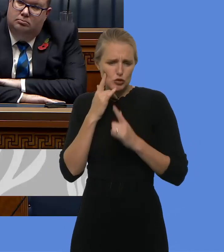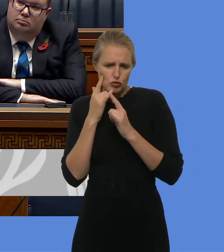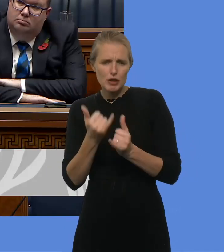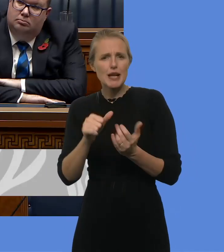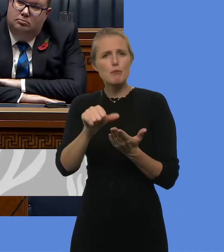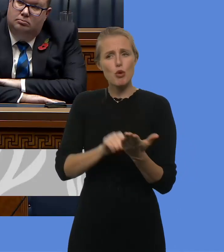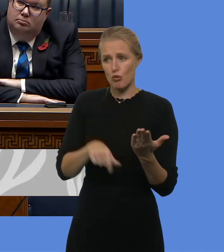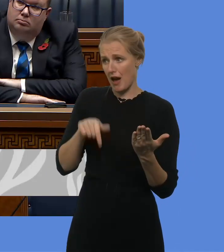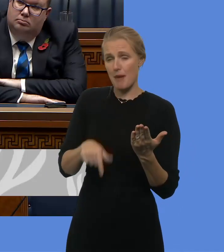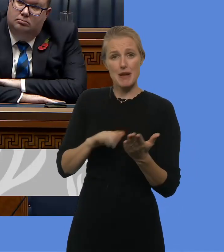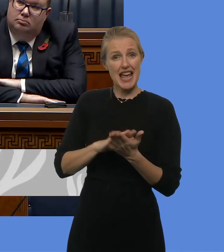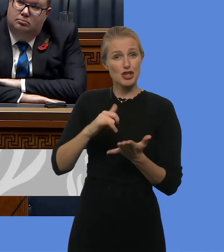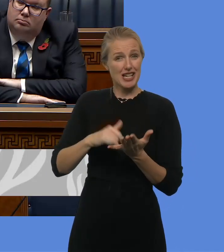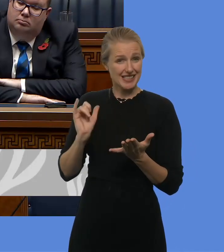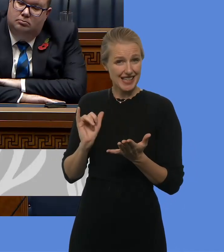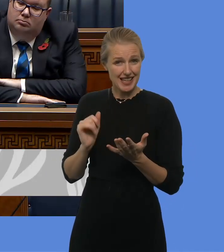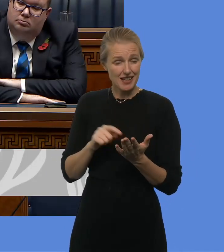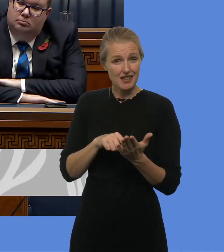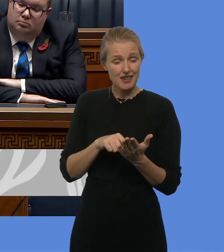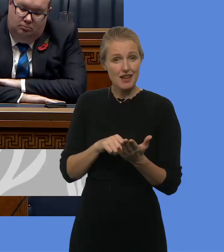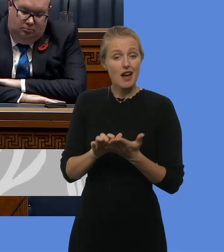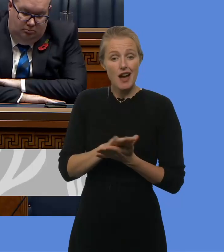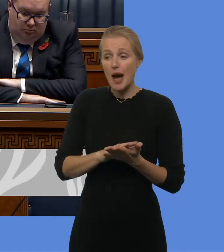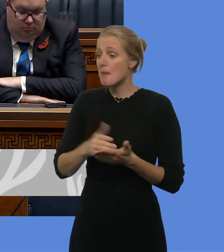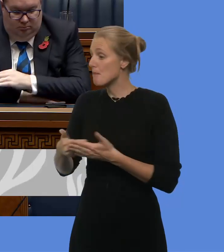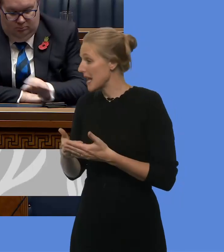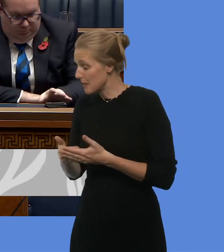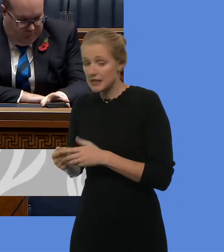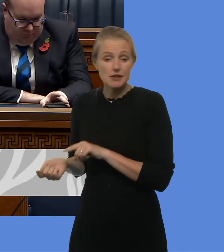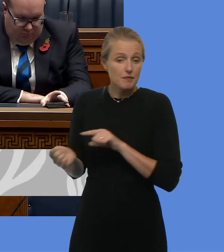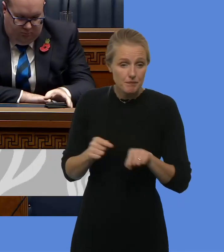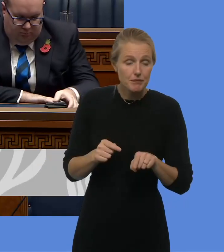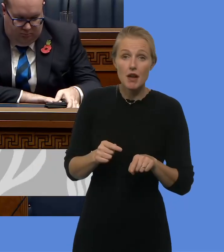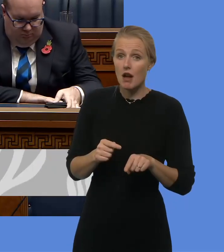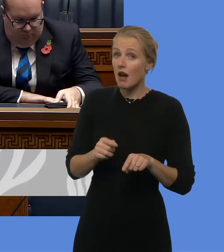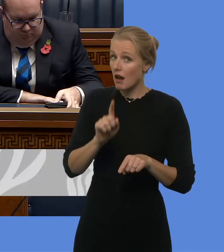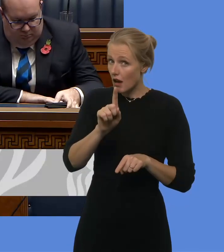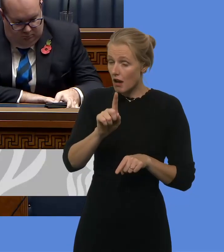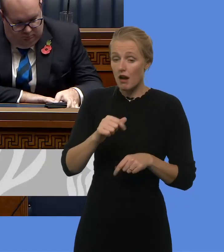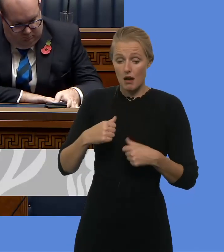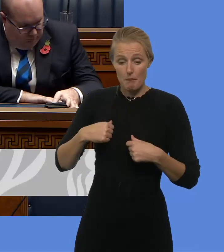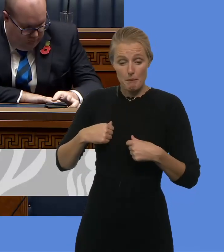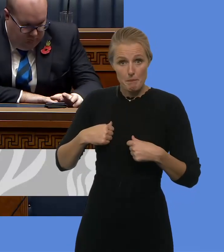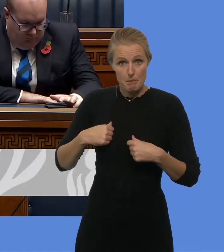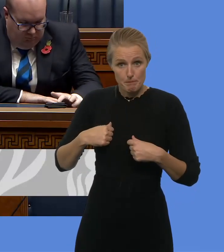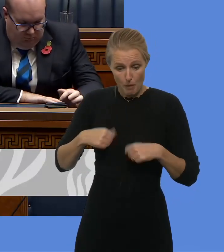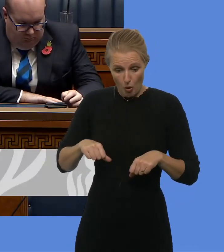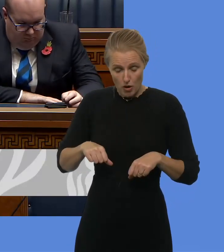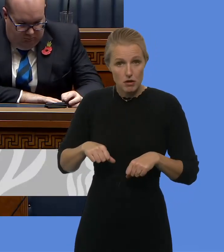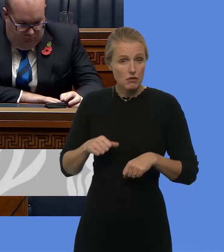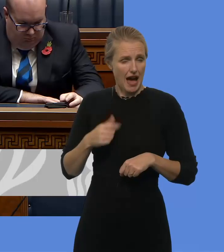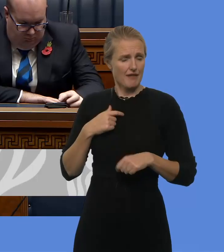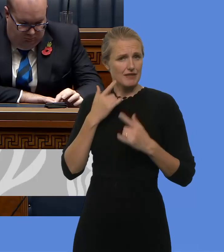Health and Social Care Trusts refers babies to the service, which aims to respond within 2 days as recommended in the National